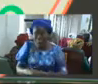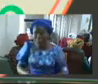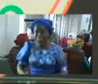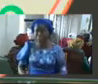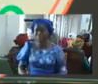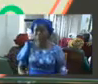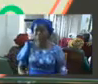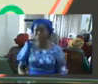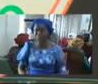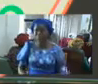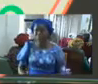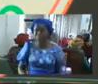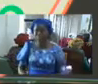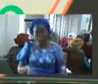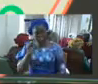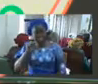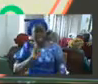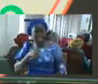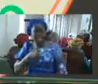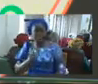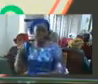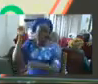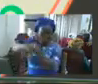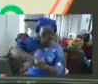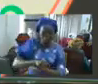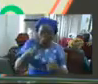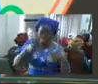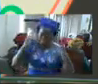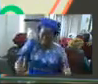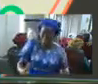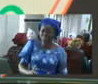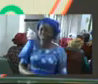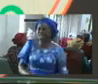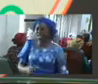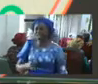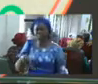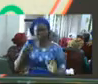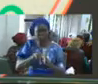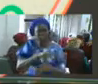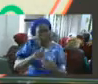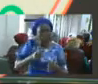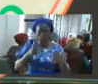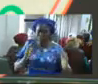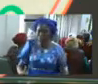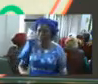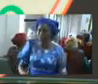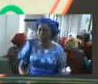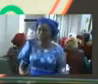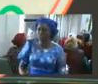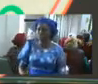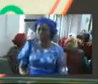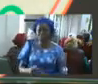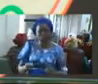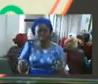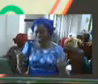I know I've defeated the external enemies, I've defeated relatives. What about this one that is killing me